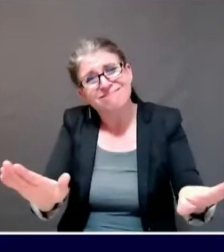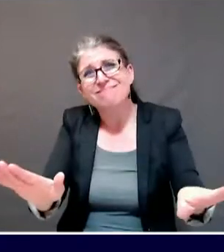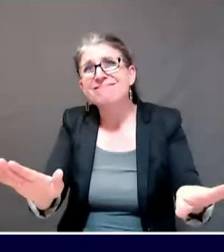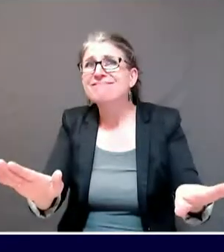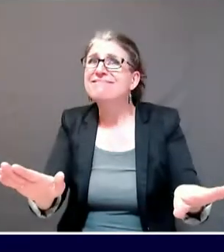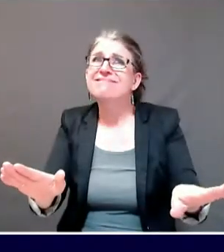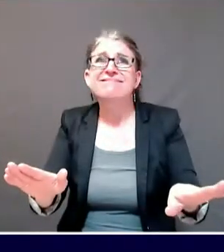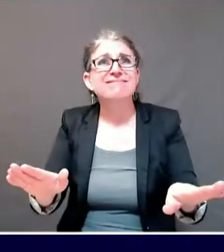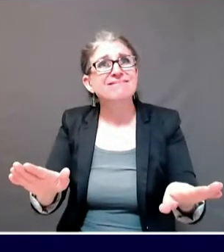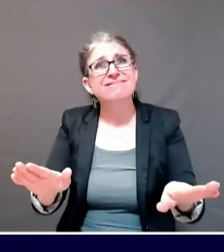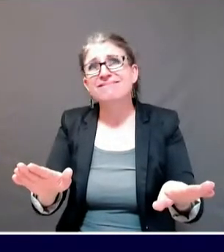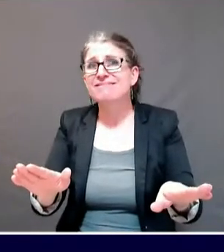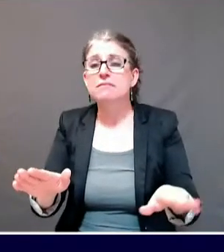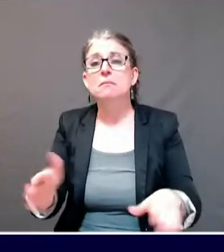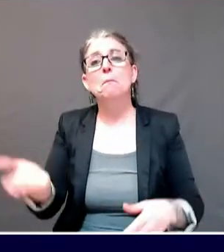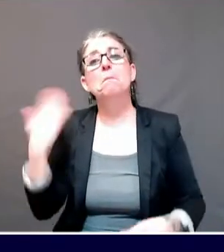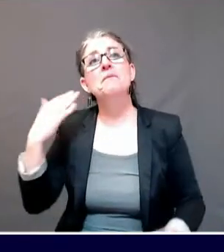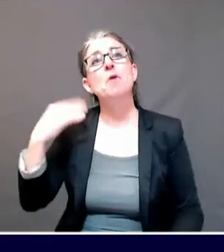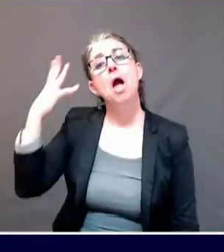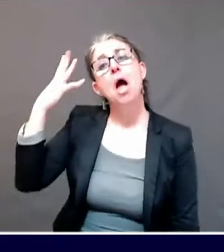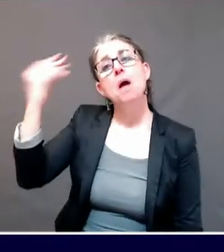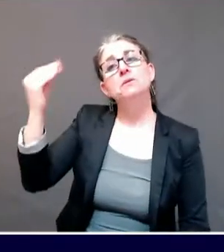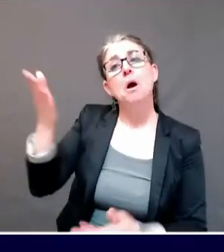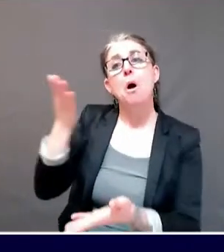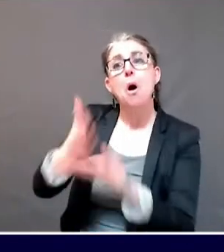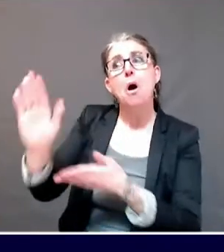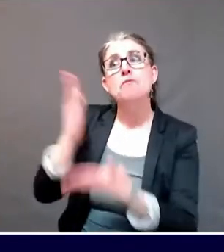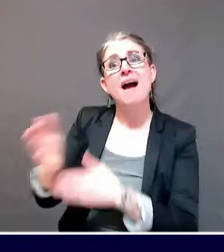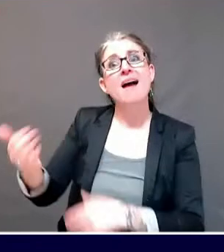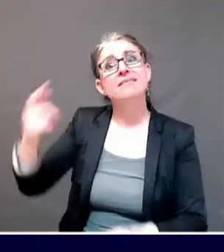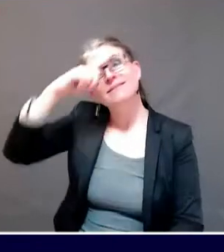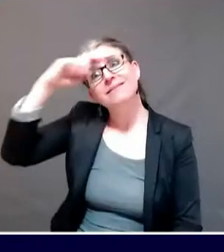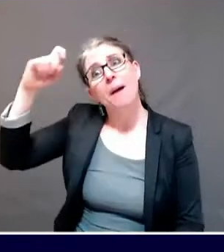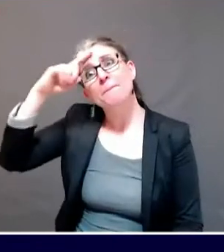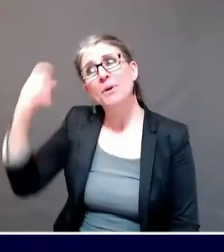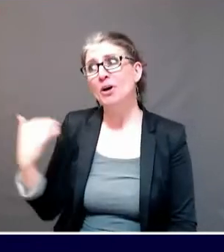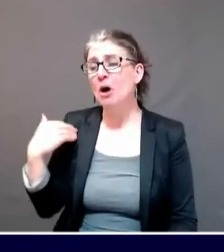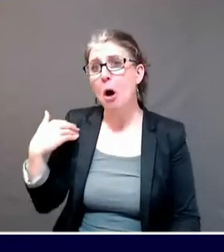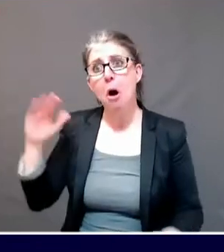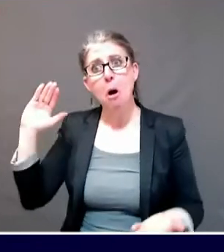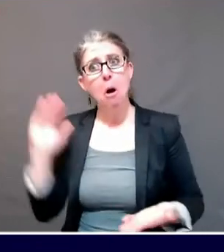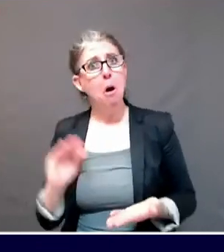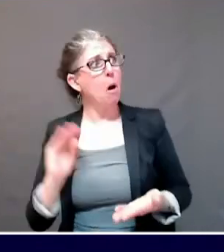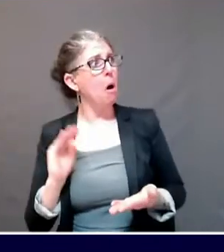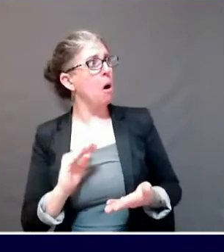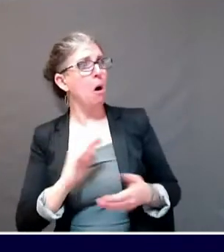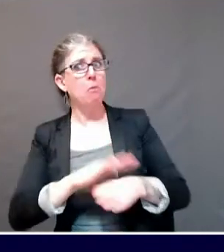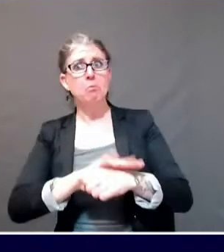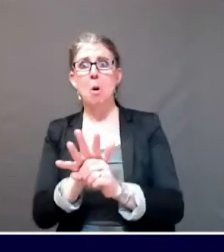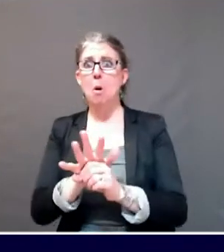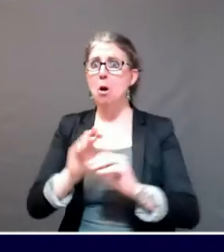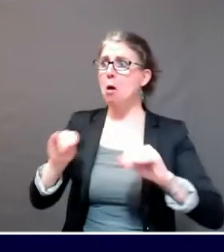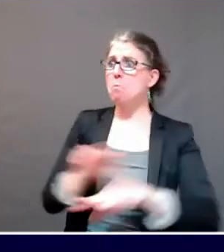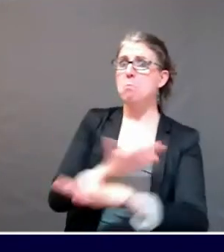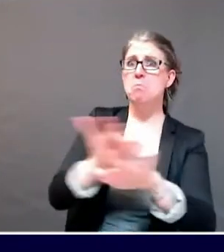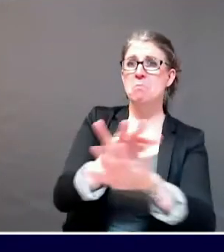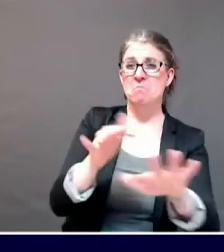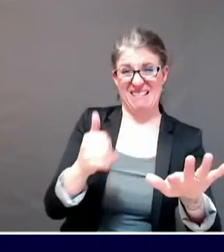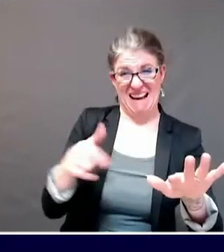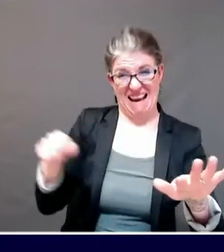indoor spaces. All of those things are things that are more important now than they ever have